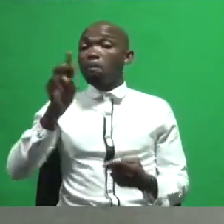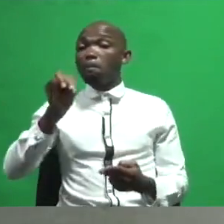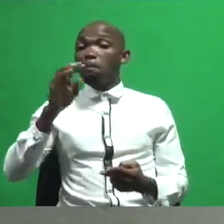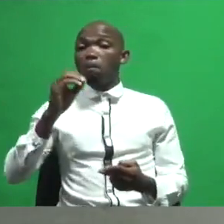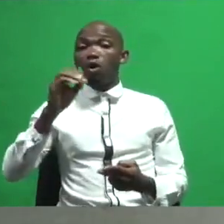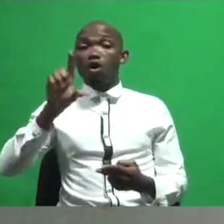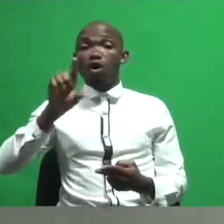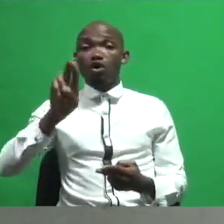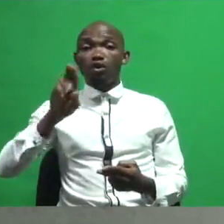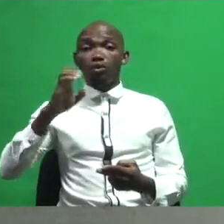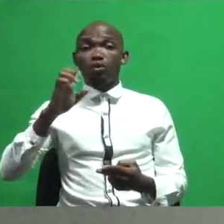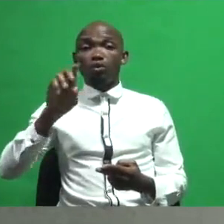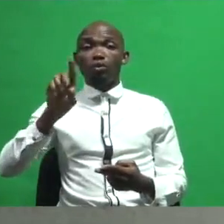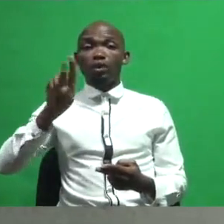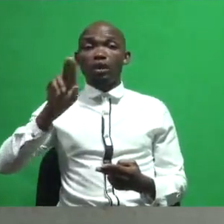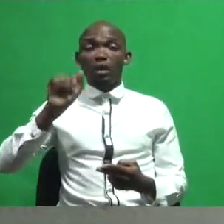molecular